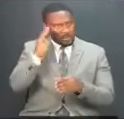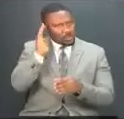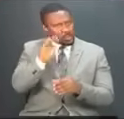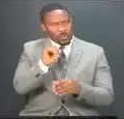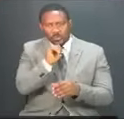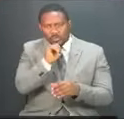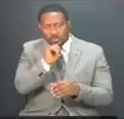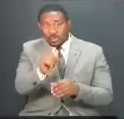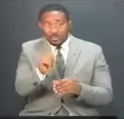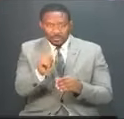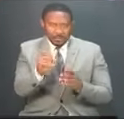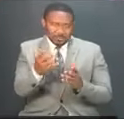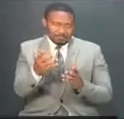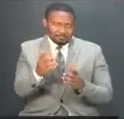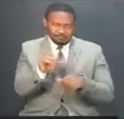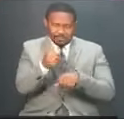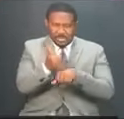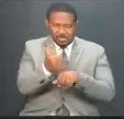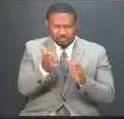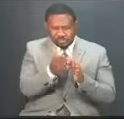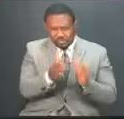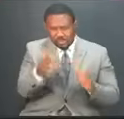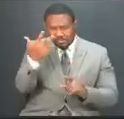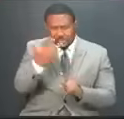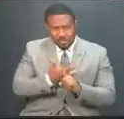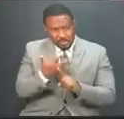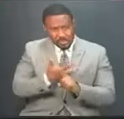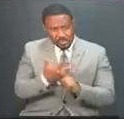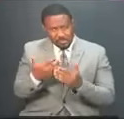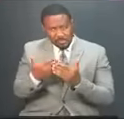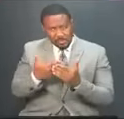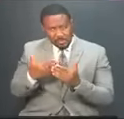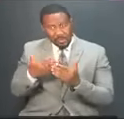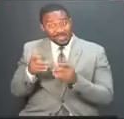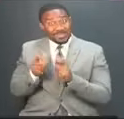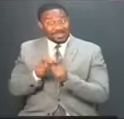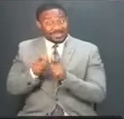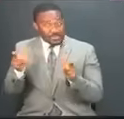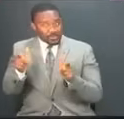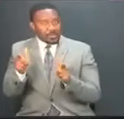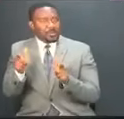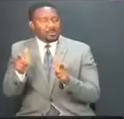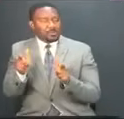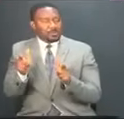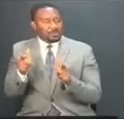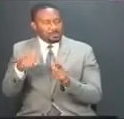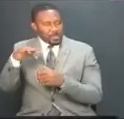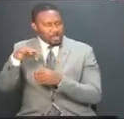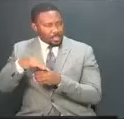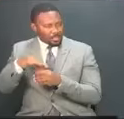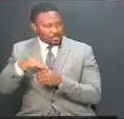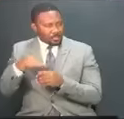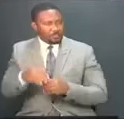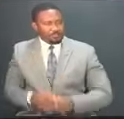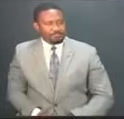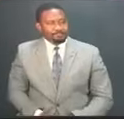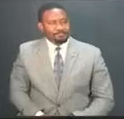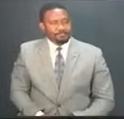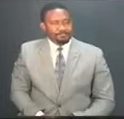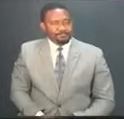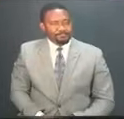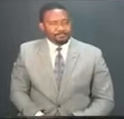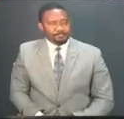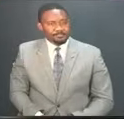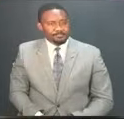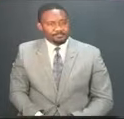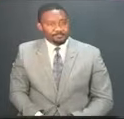within 3 months before the holding of a general election. So, Mr. Speaker, clearly,